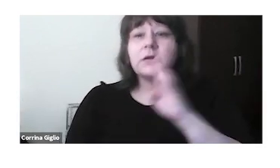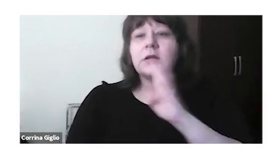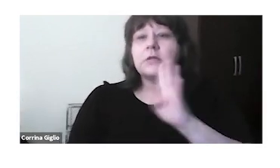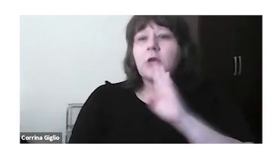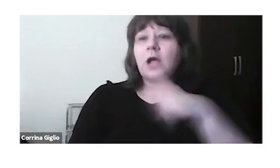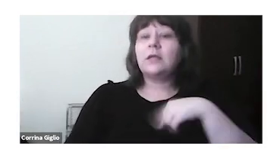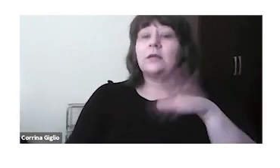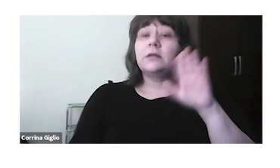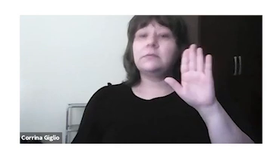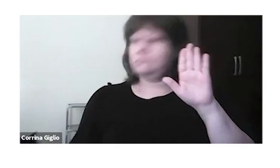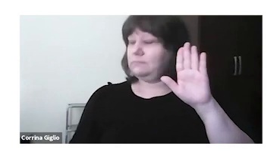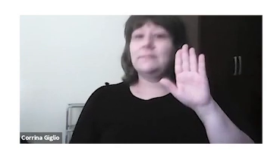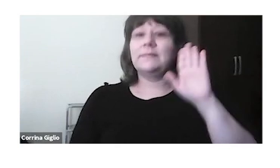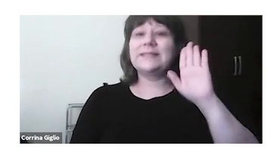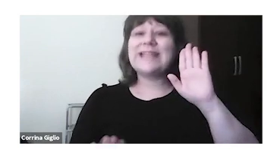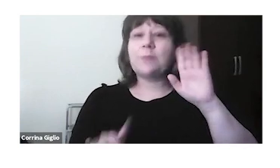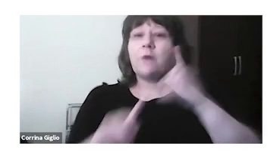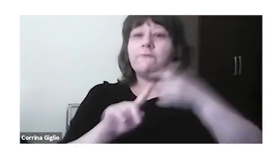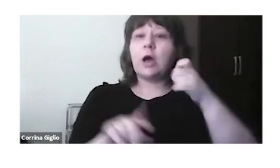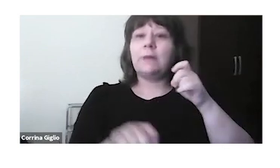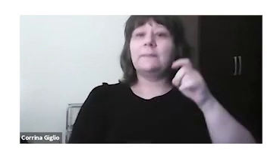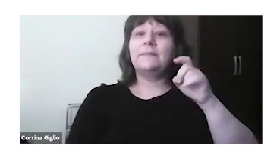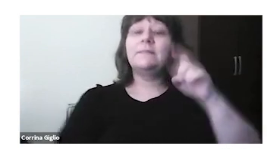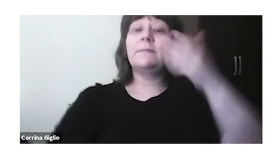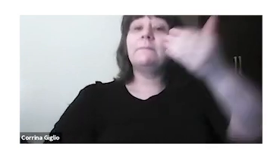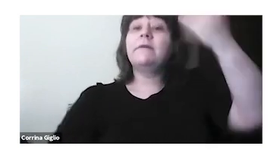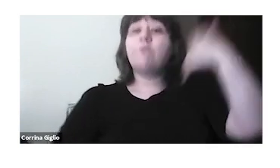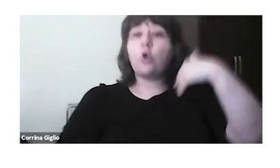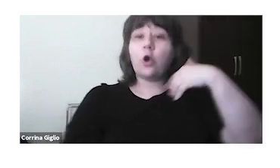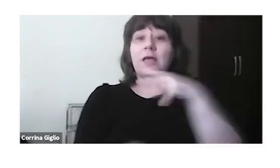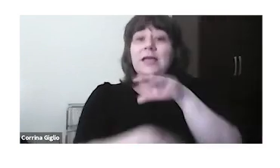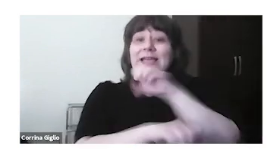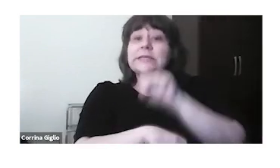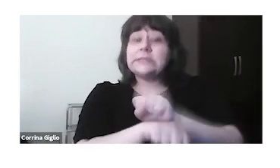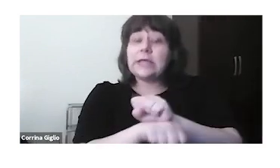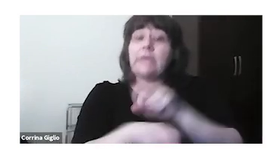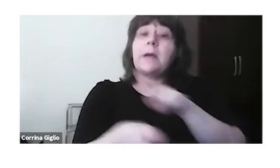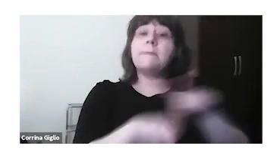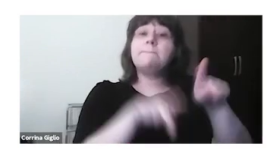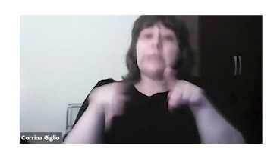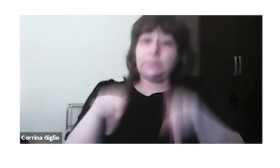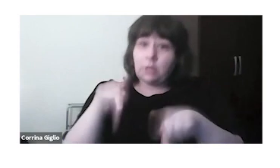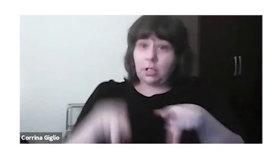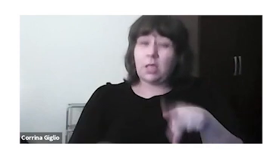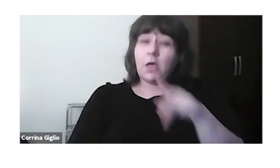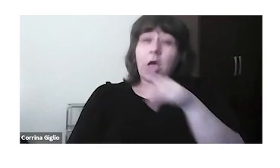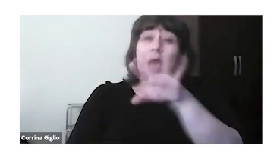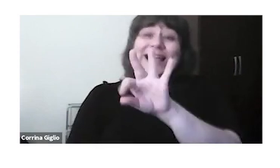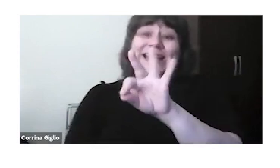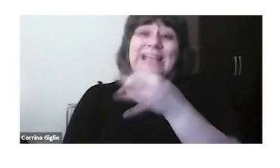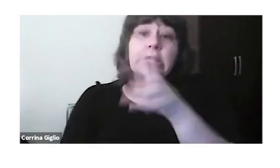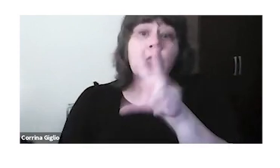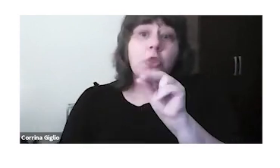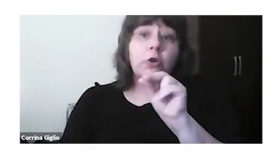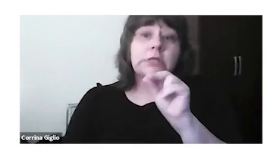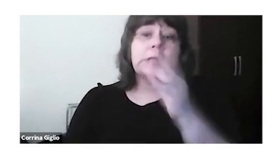taken from formerly enslaved people in the 1930s during the Great Depression. And I